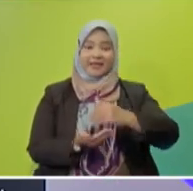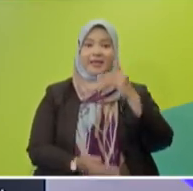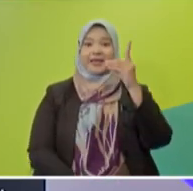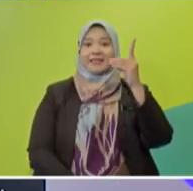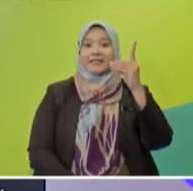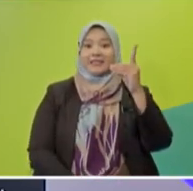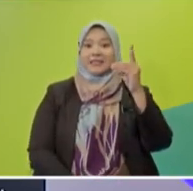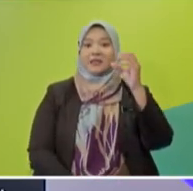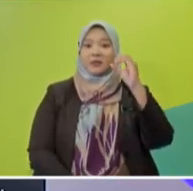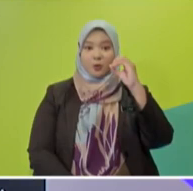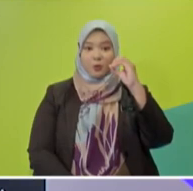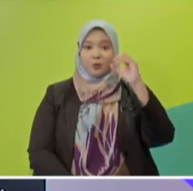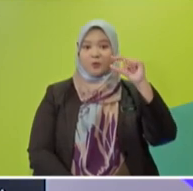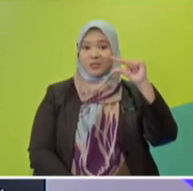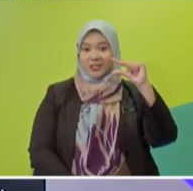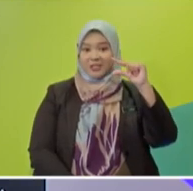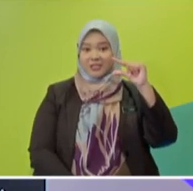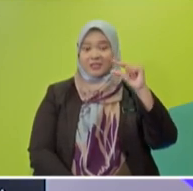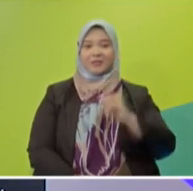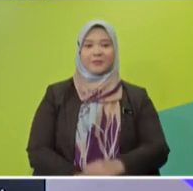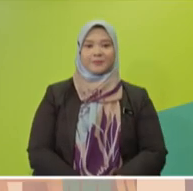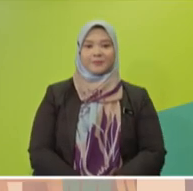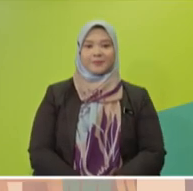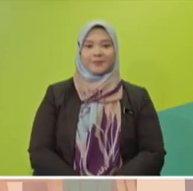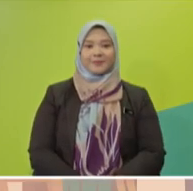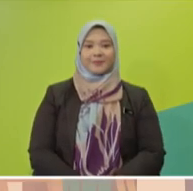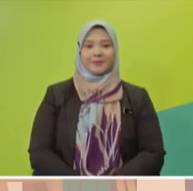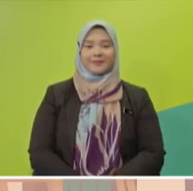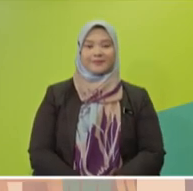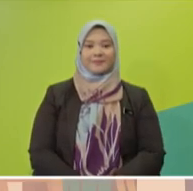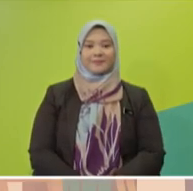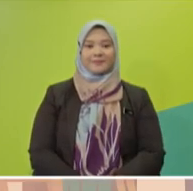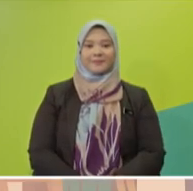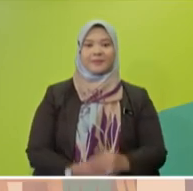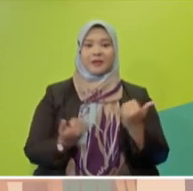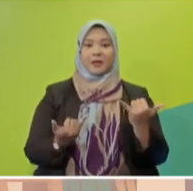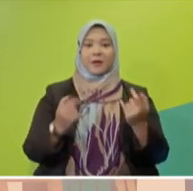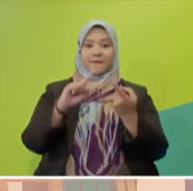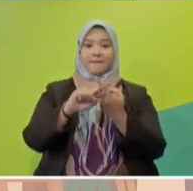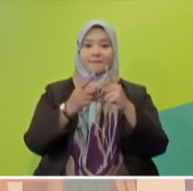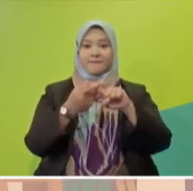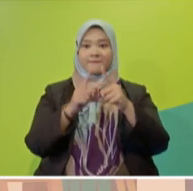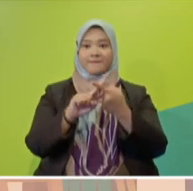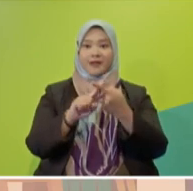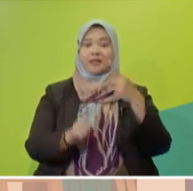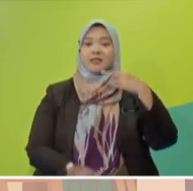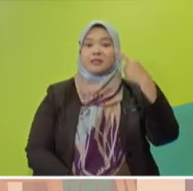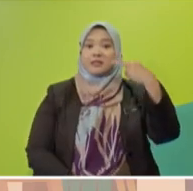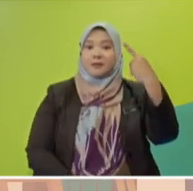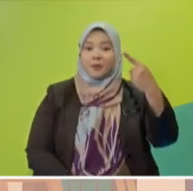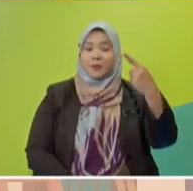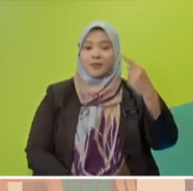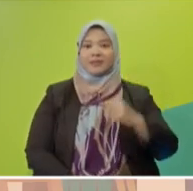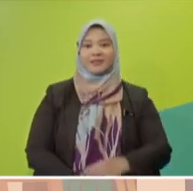repeat after me? Okay, Noah, can you try Noah? How do you say it? Dog. Okay, how do you blend it?